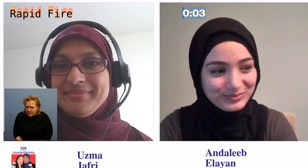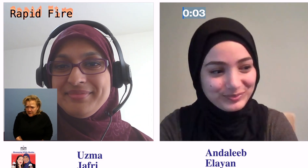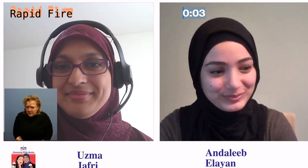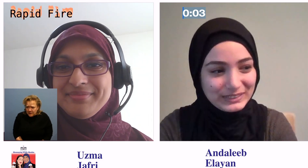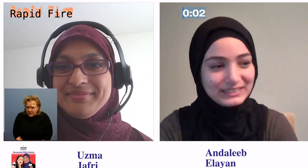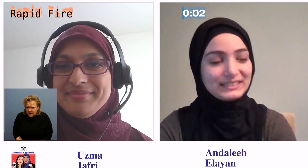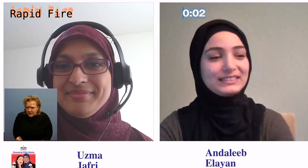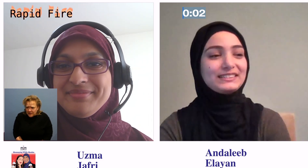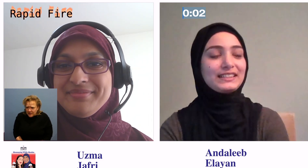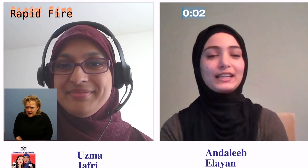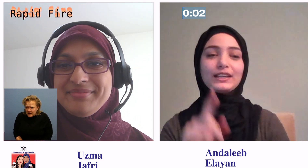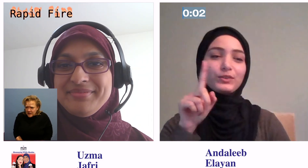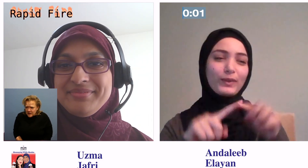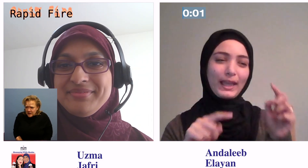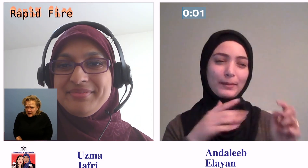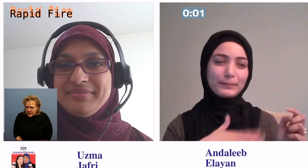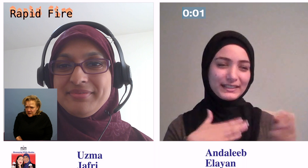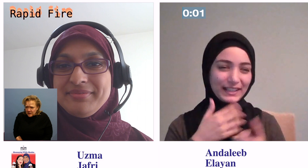Oh, huh.